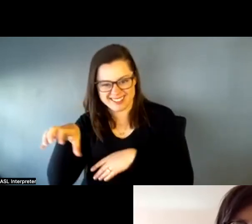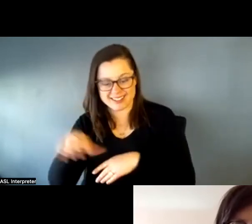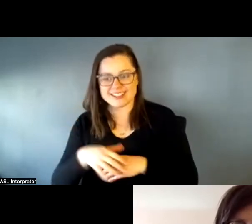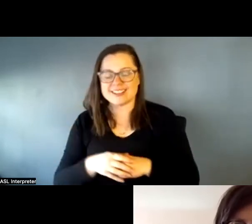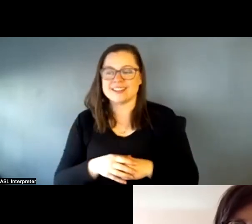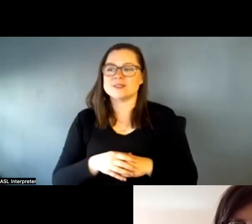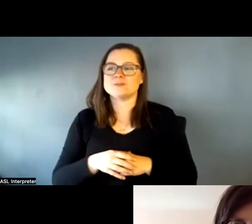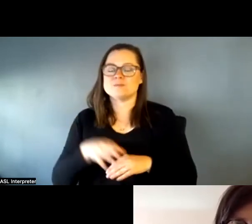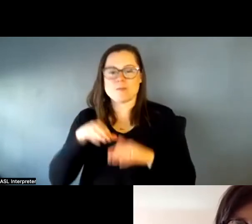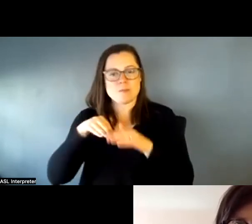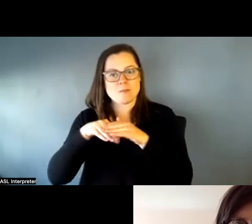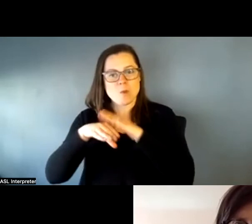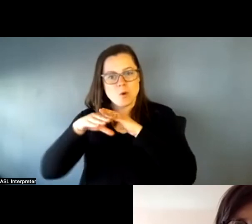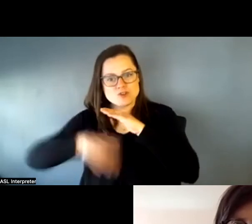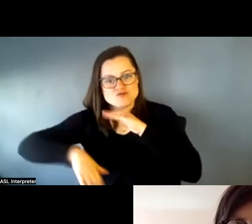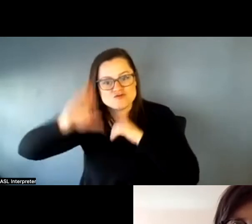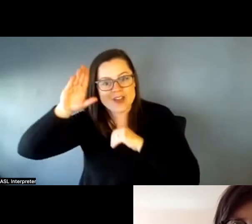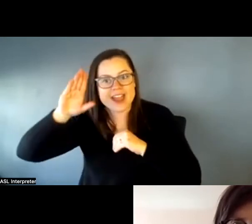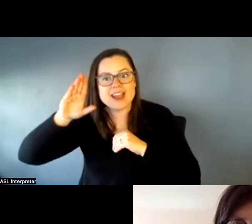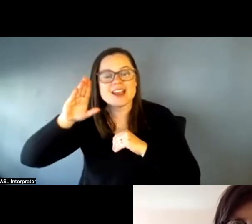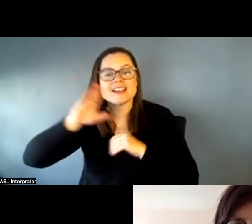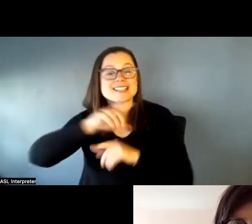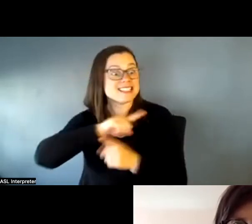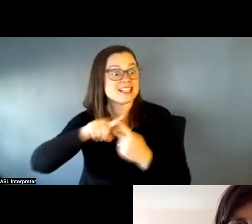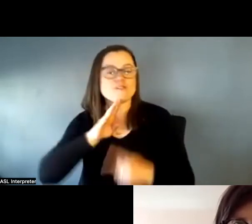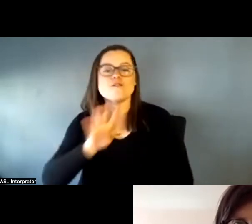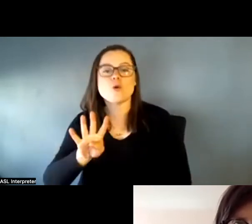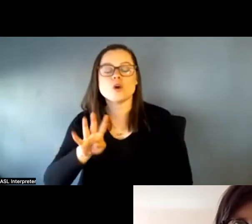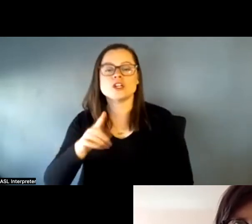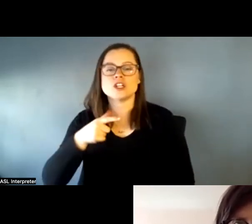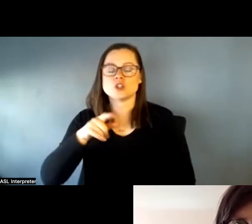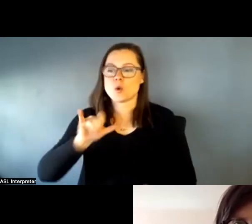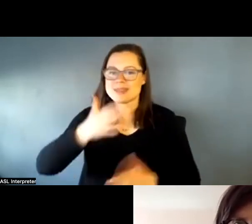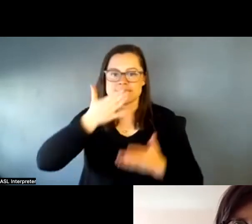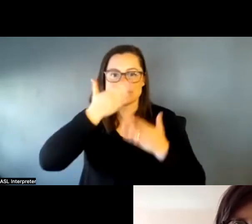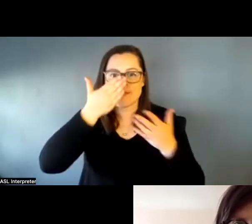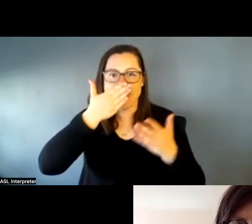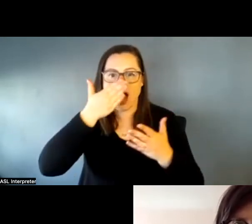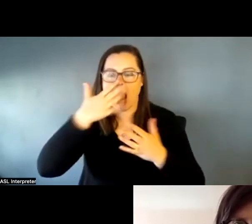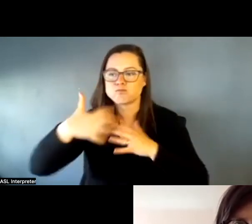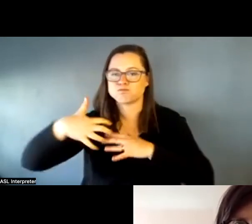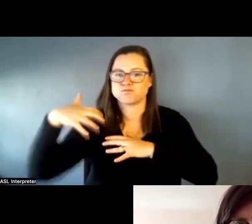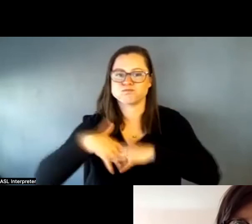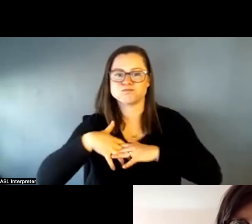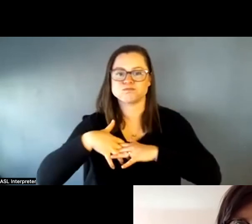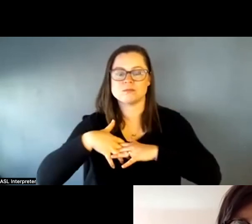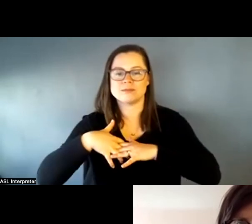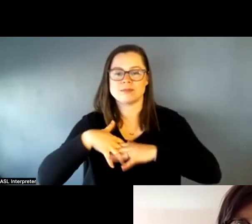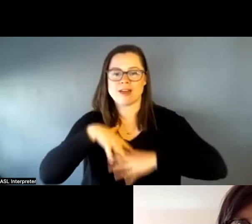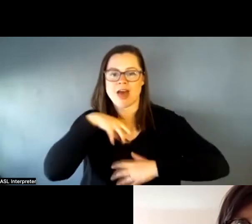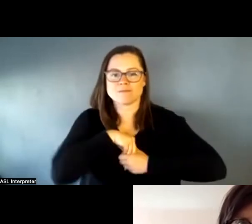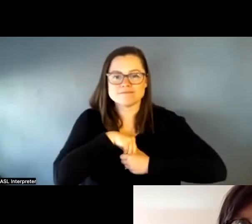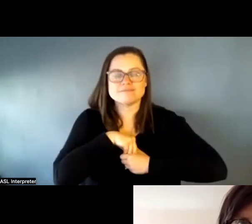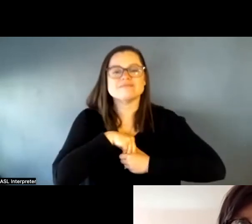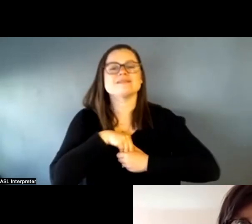raised till I was 4, so I'm imprinted on the smells of that beach and on the sound of the waves and